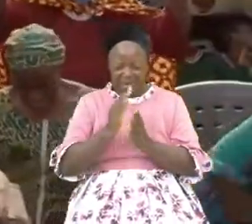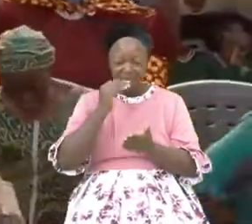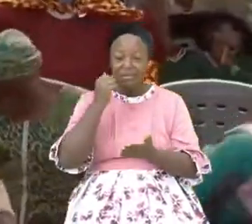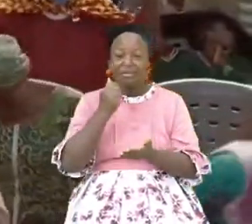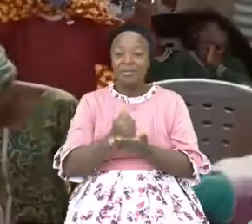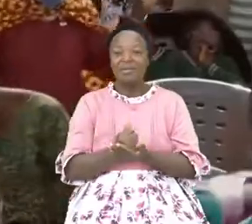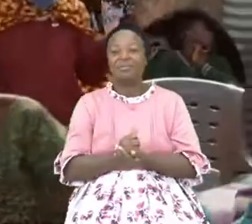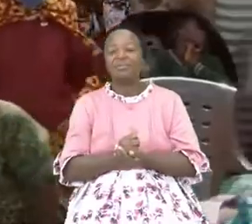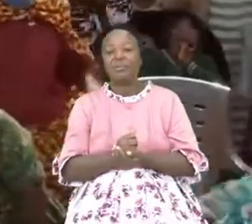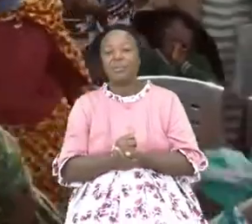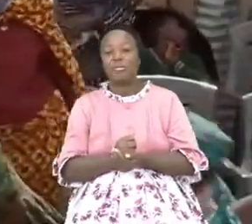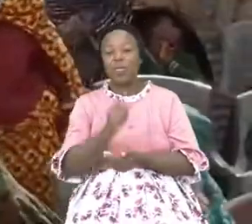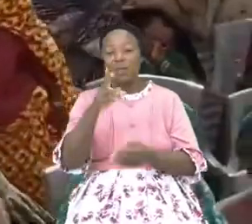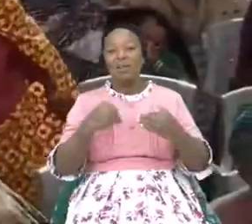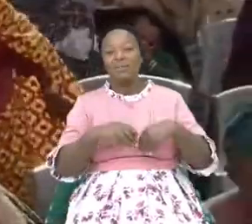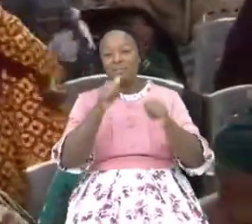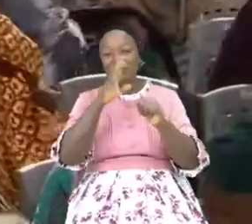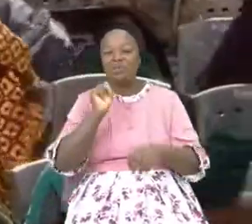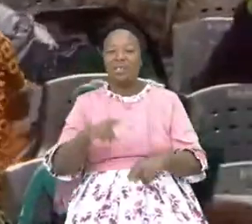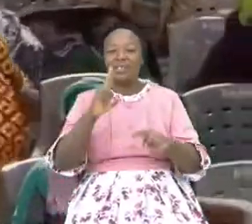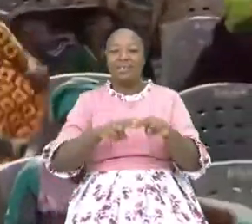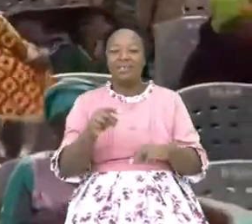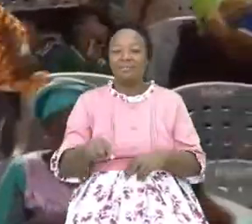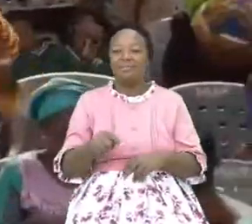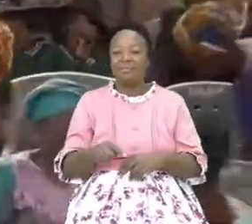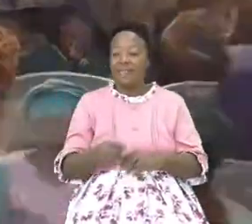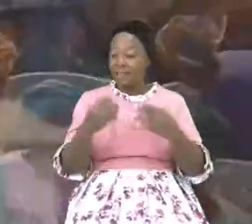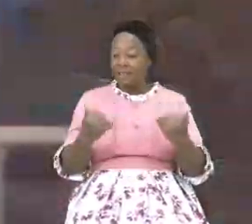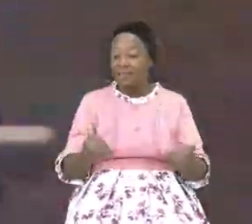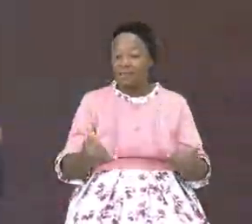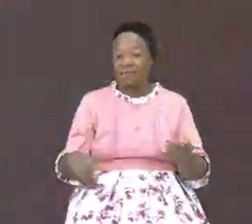God has blessed you. You can sit down. Now, today,